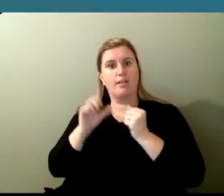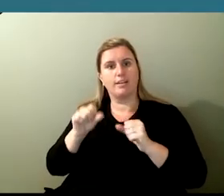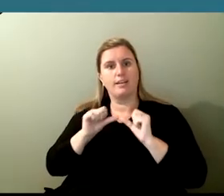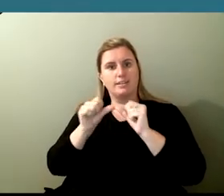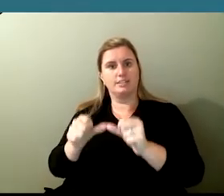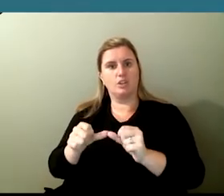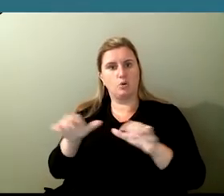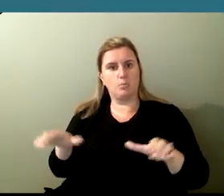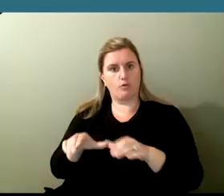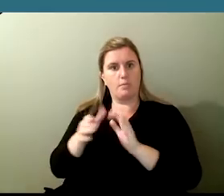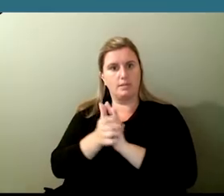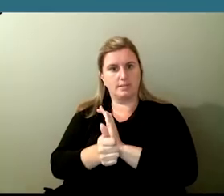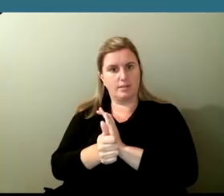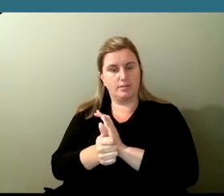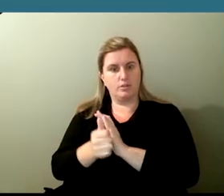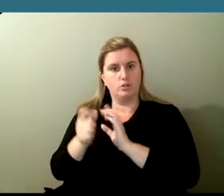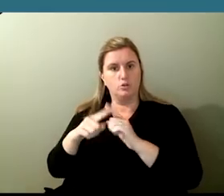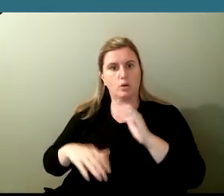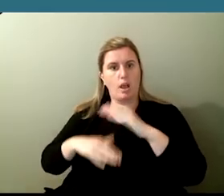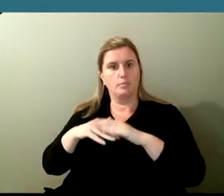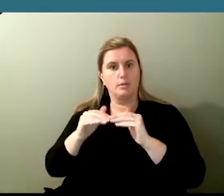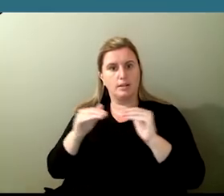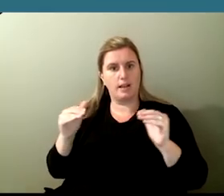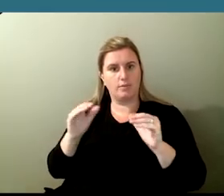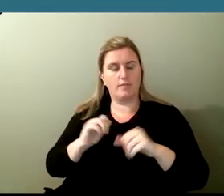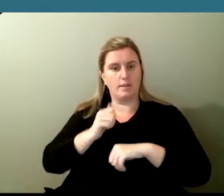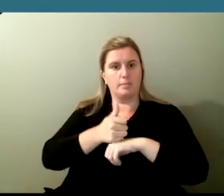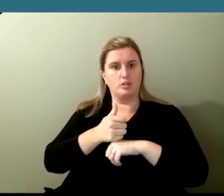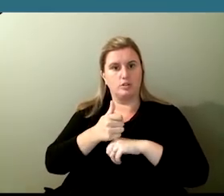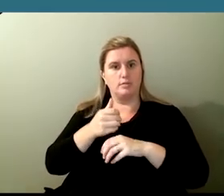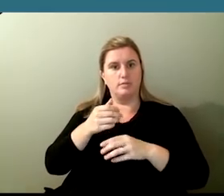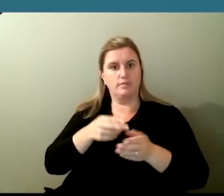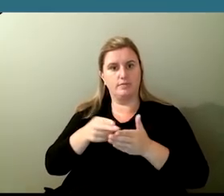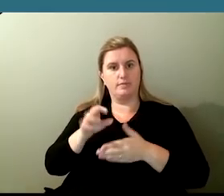continue performing the skill to optimal levels of implementation fidelity.